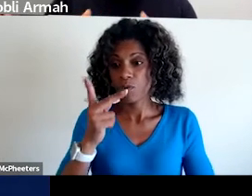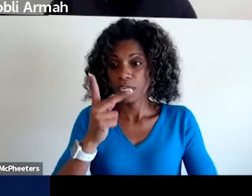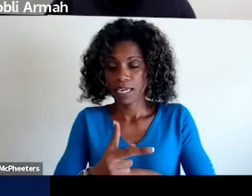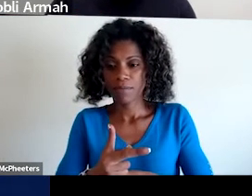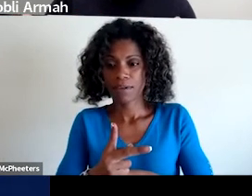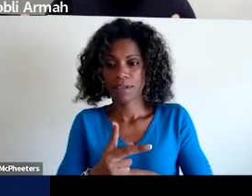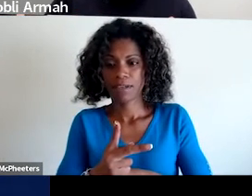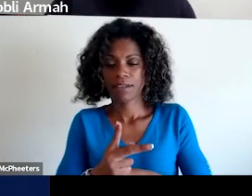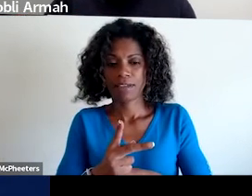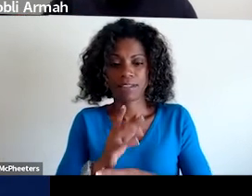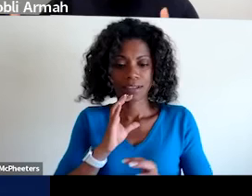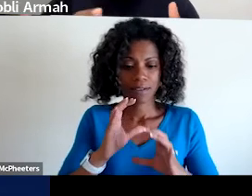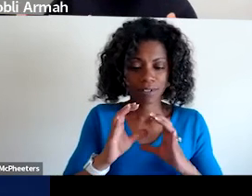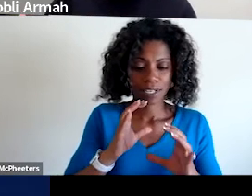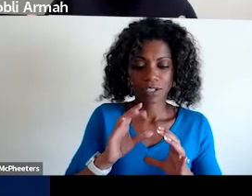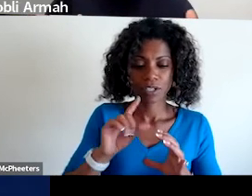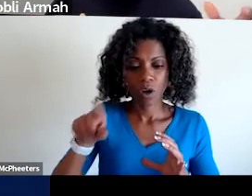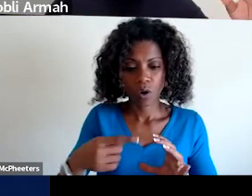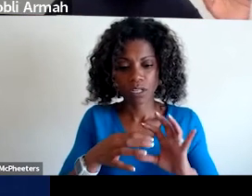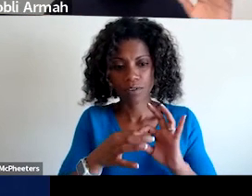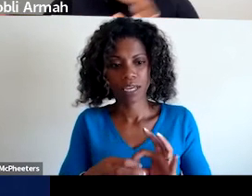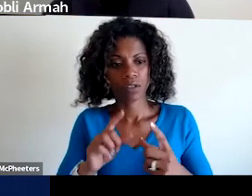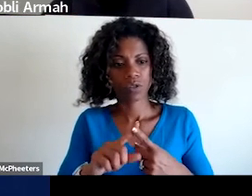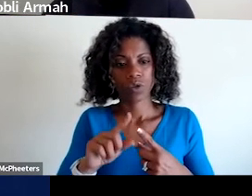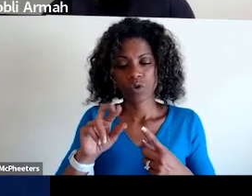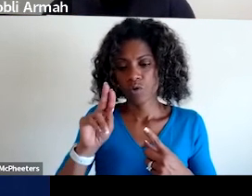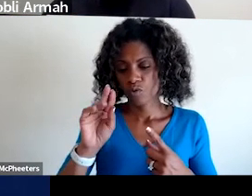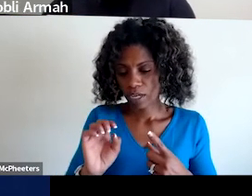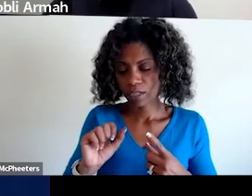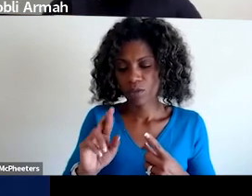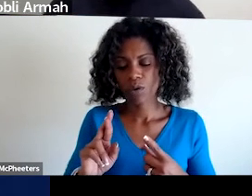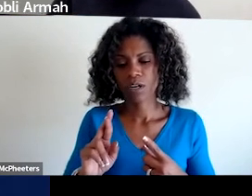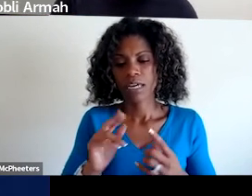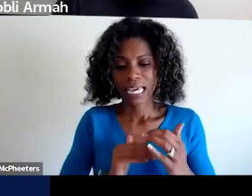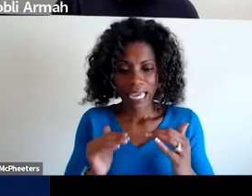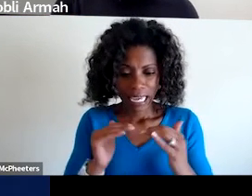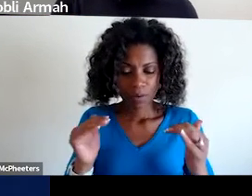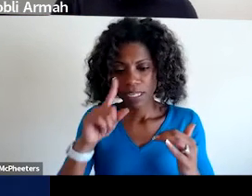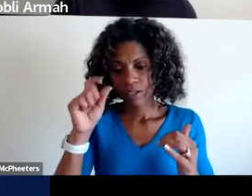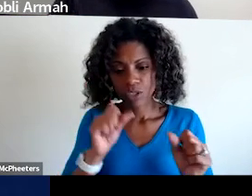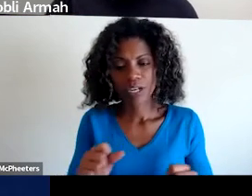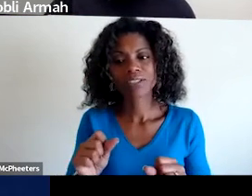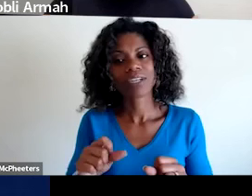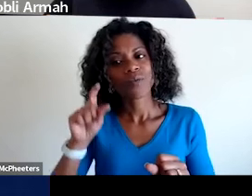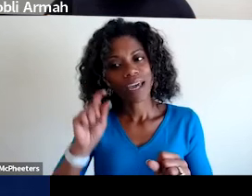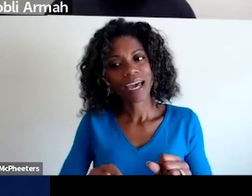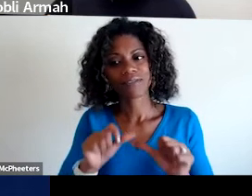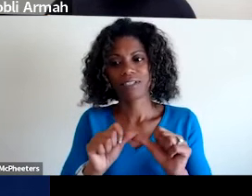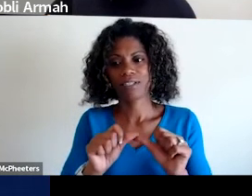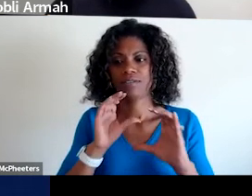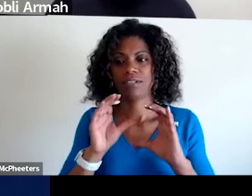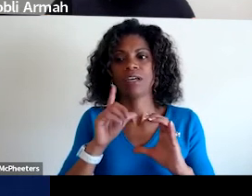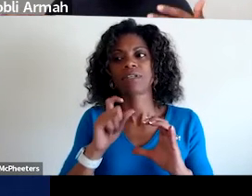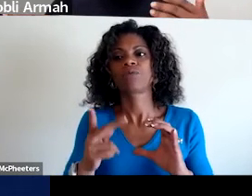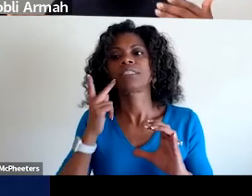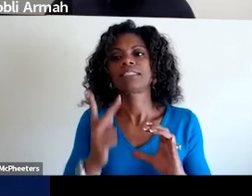conversation constructive around race, equity, and strategy, we'll see more resources go out the door. And so I want to transition us to talk